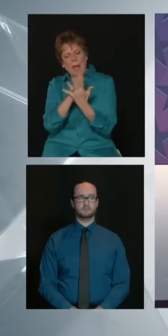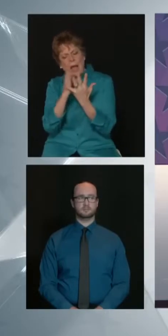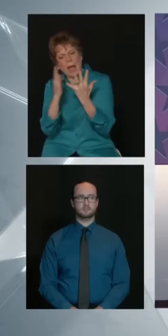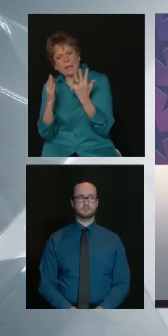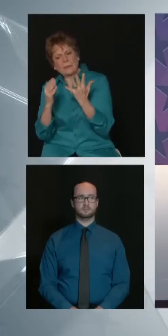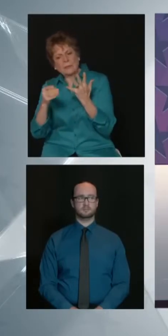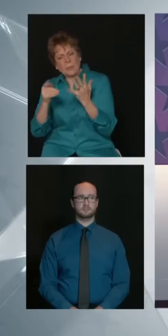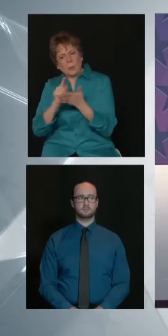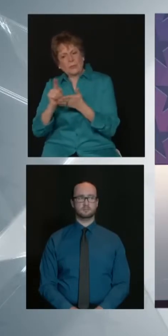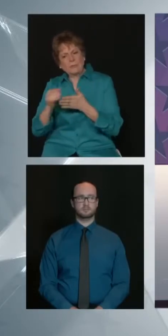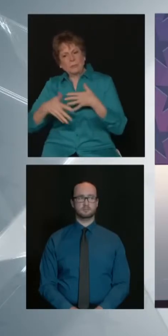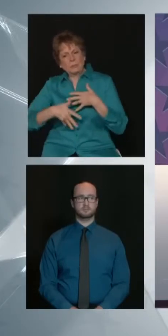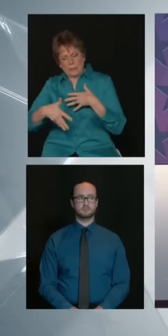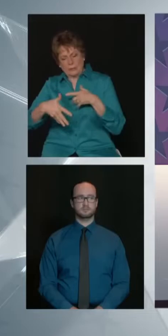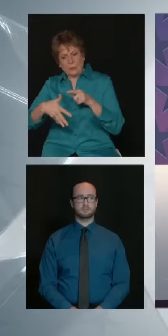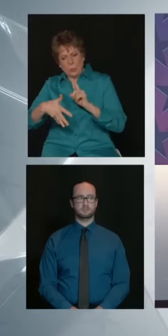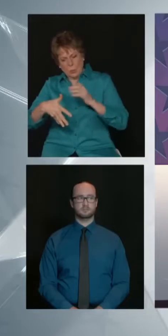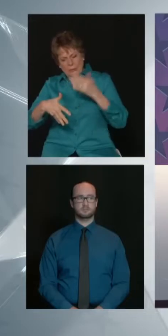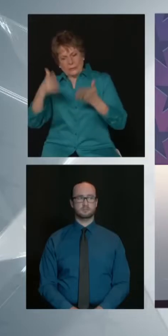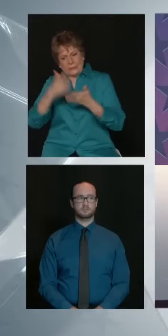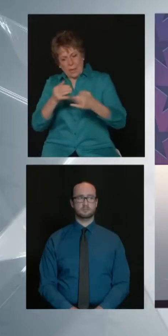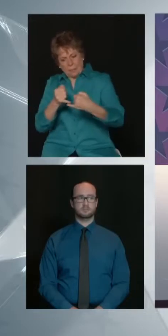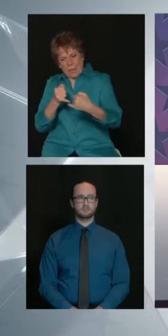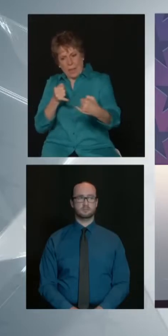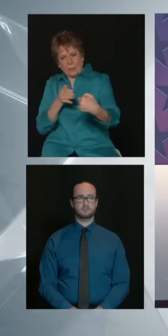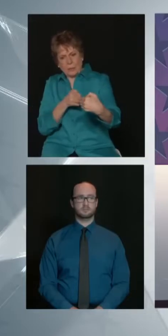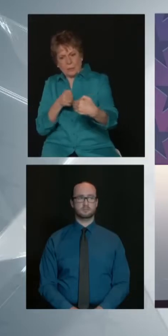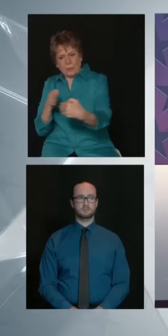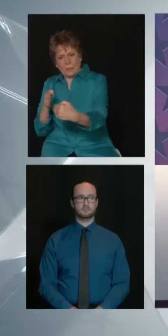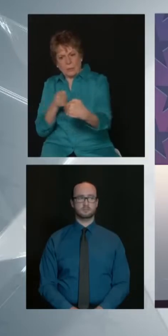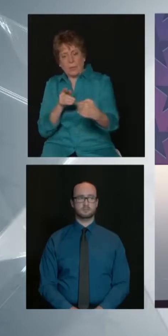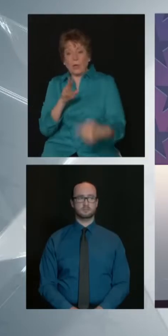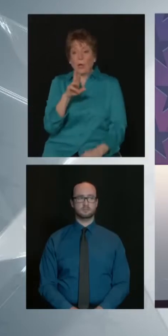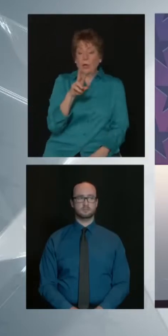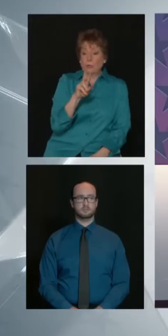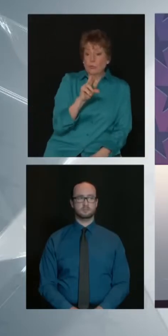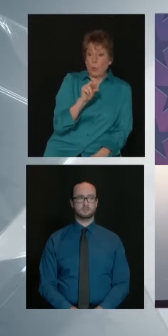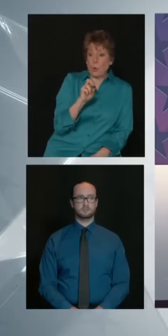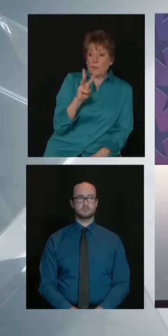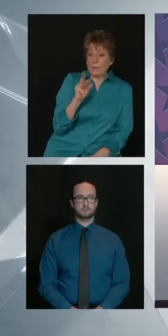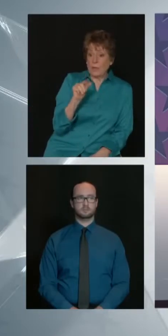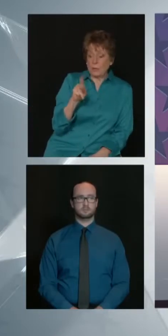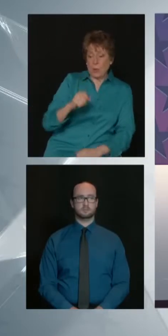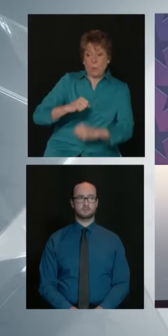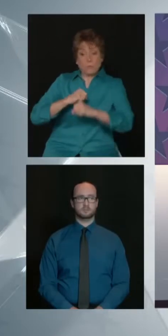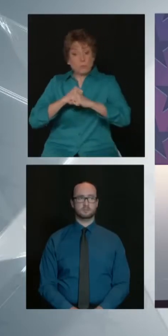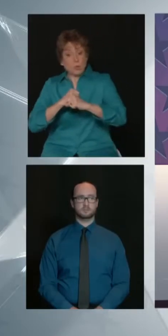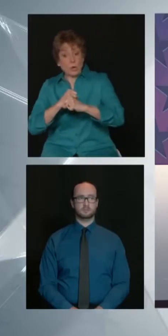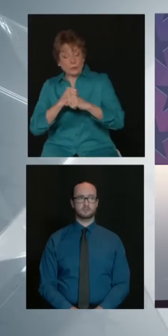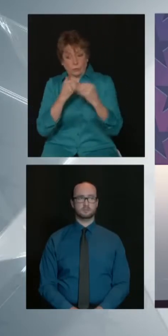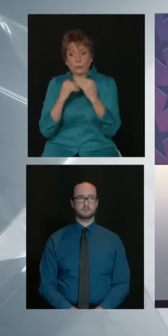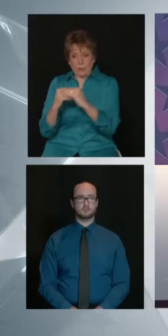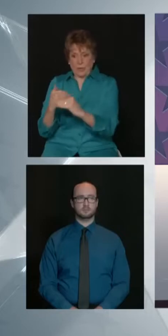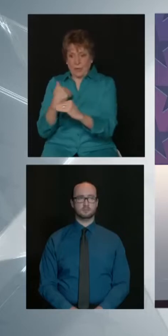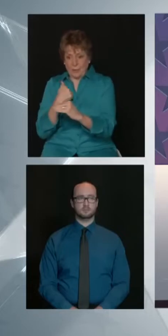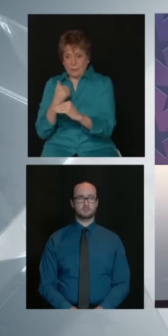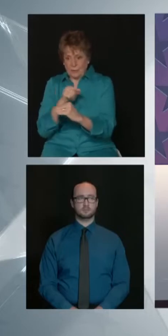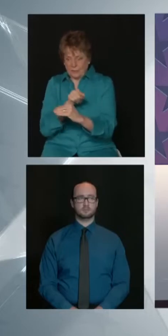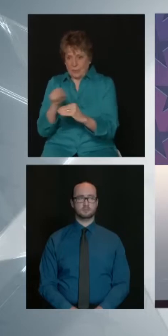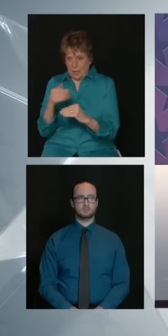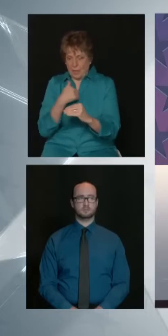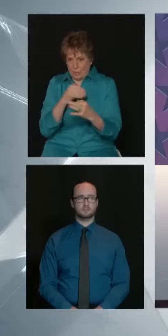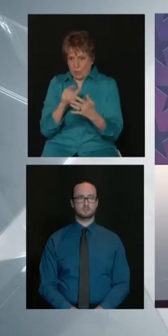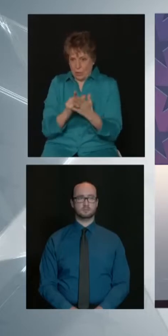there were restrictions that were allowed under that law. And late-term abortion in this country